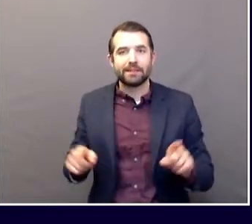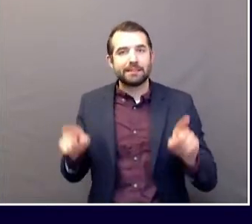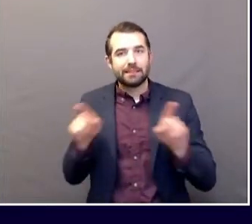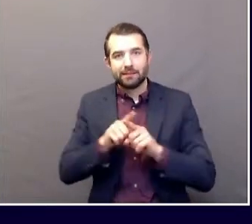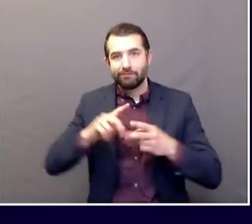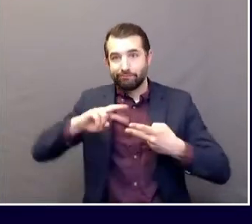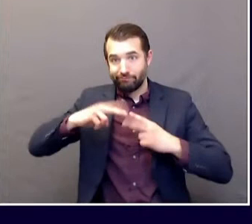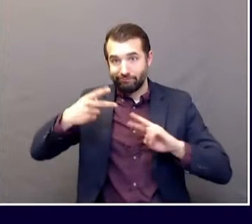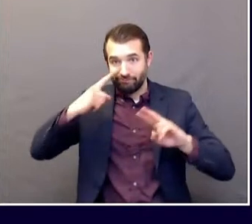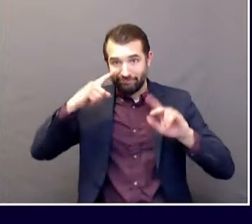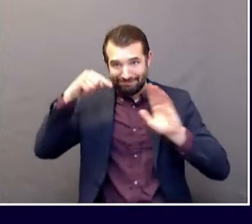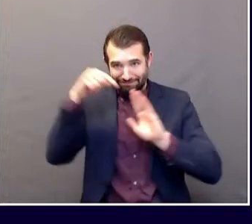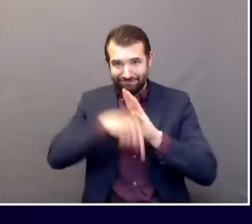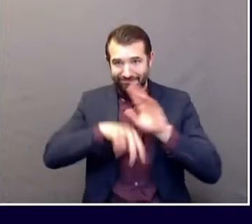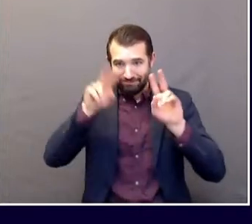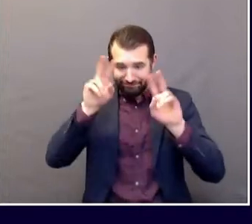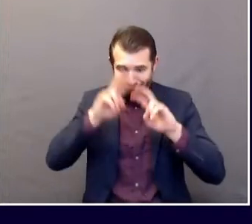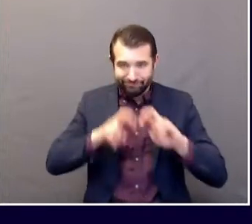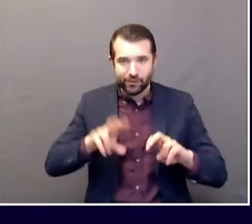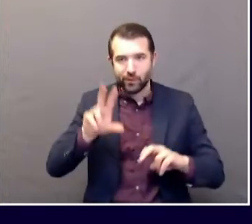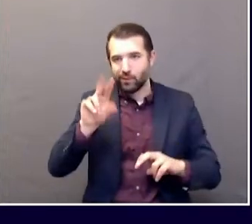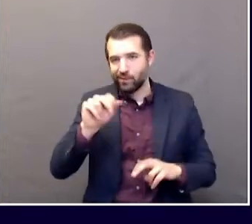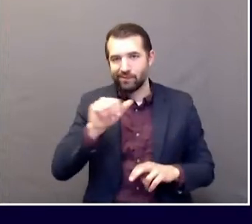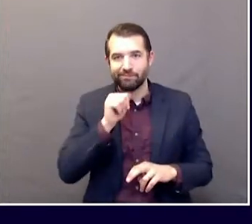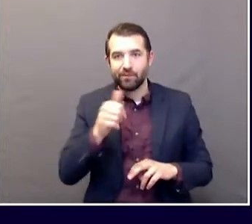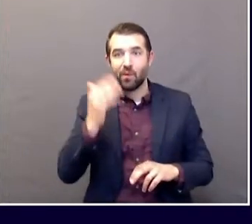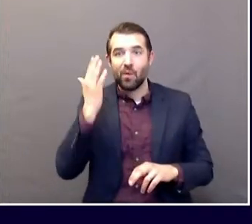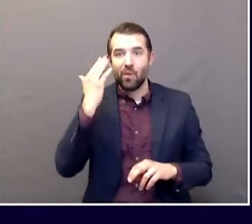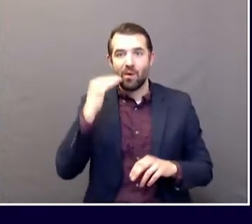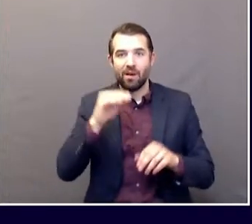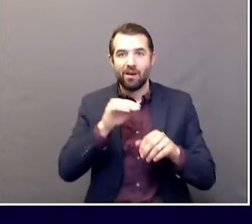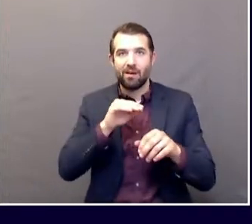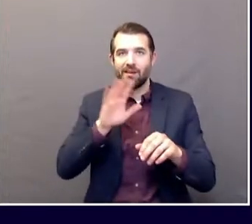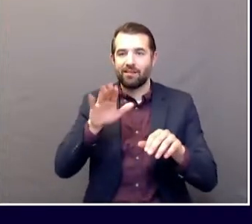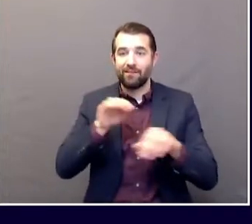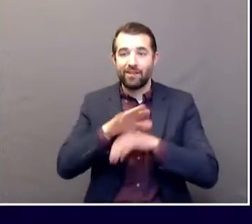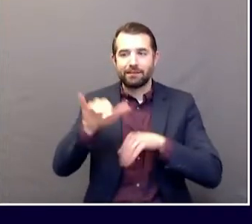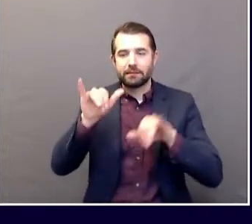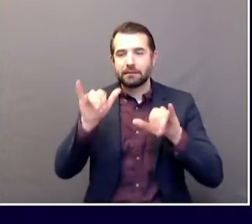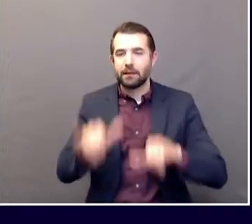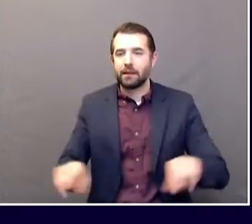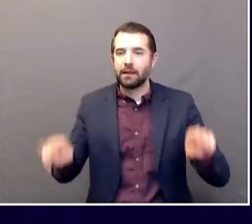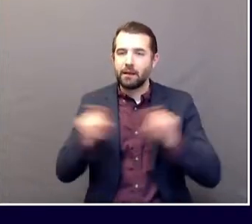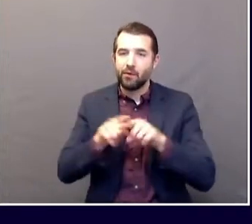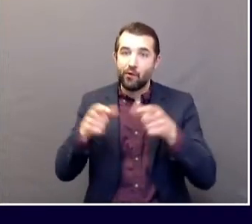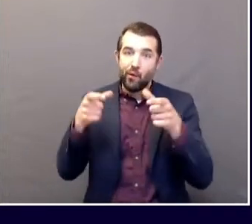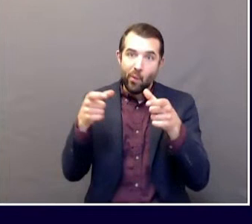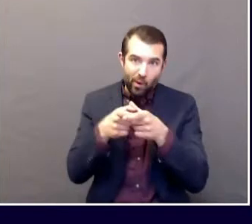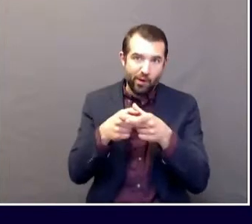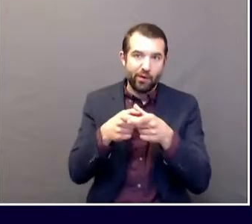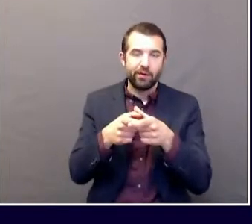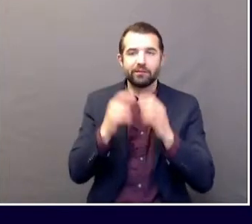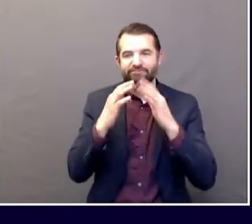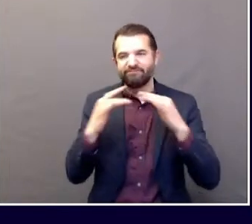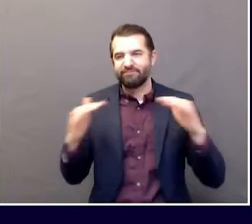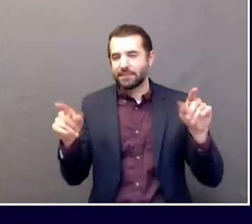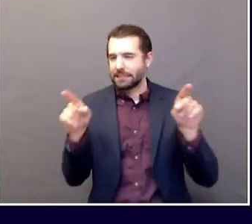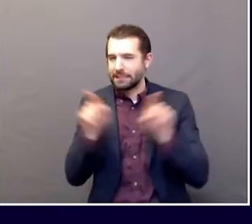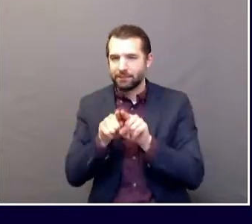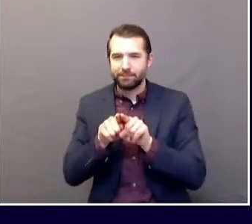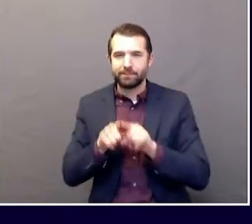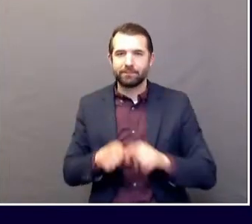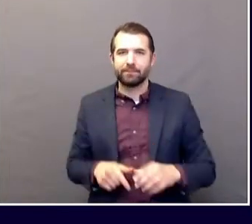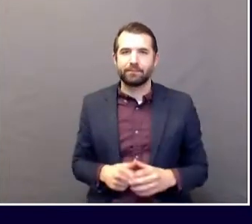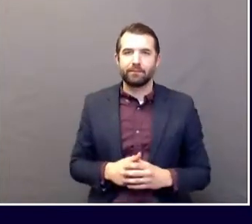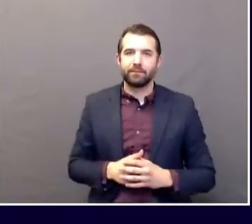situation. Okay, great. And we were contacted by a person who is a semi-retired